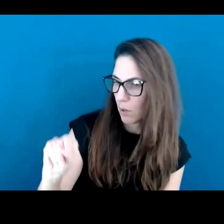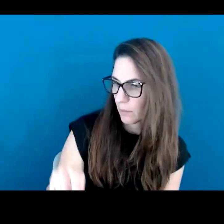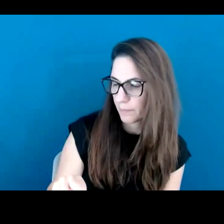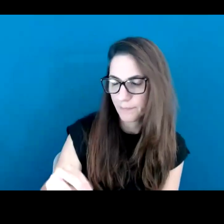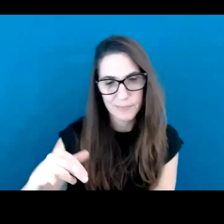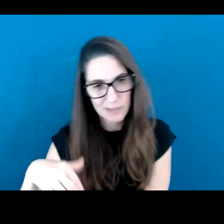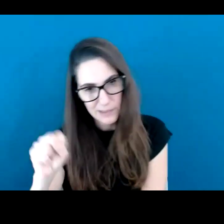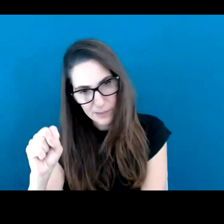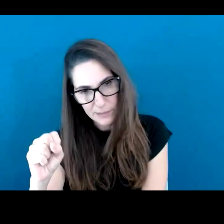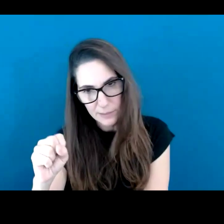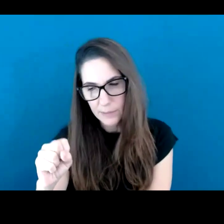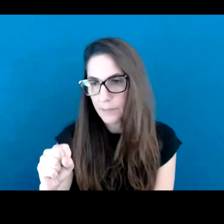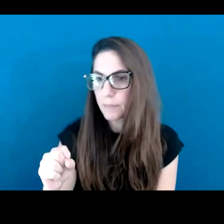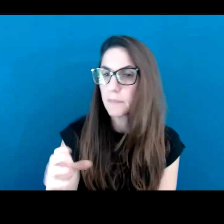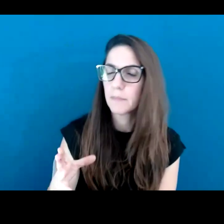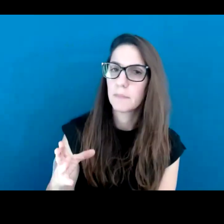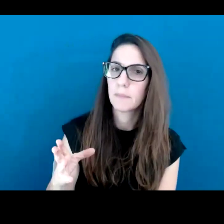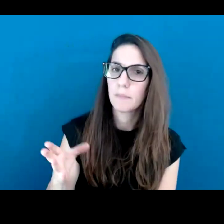Yes.